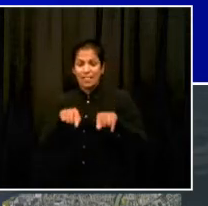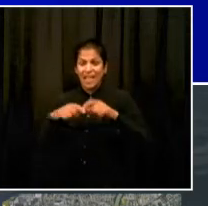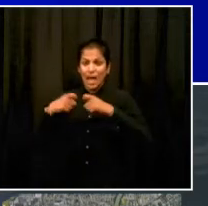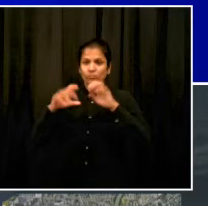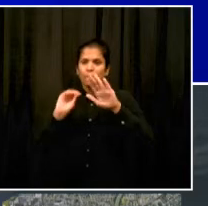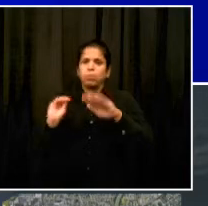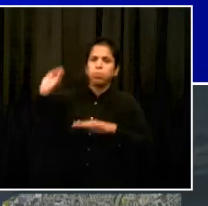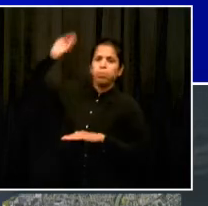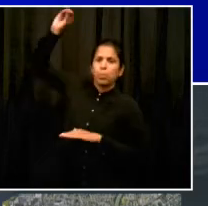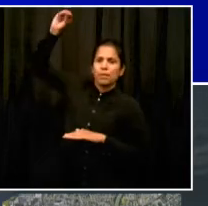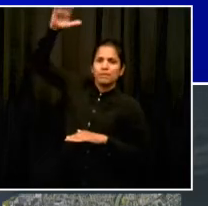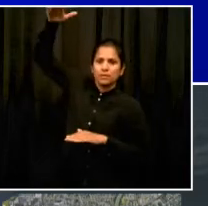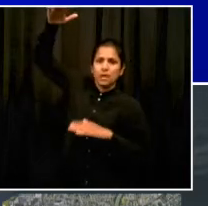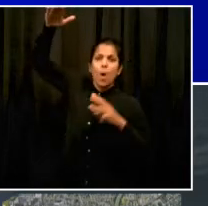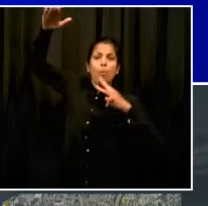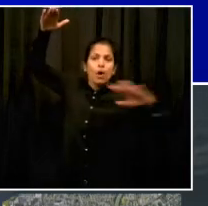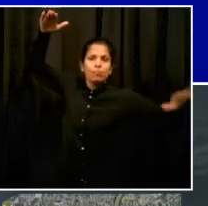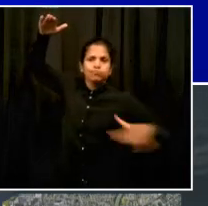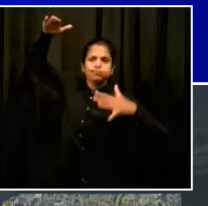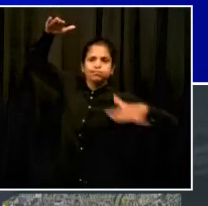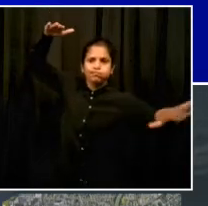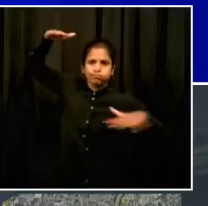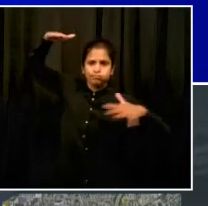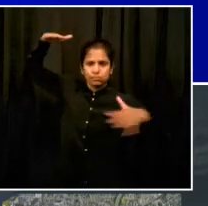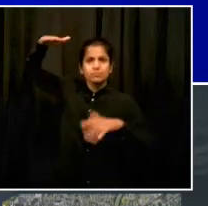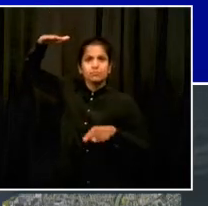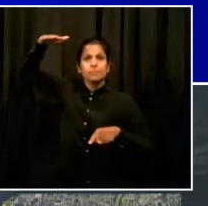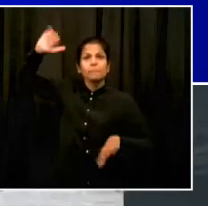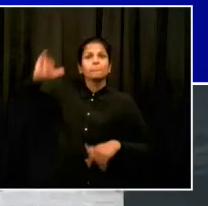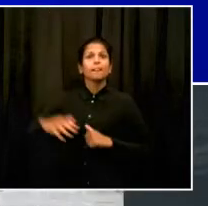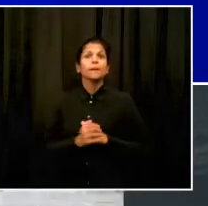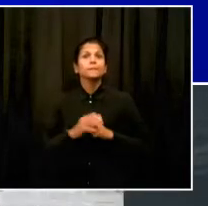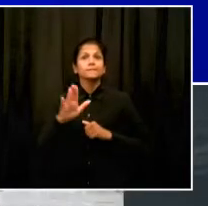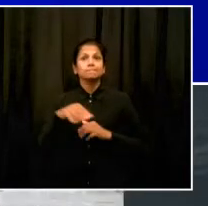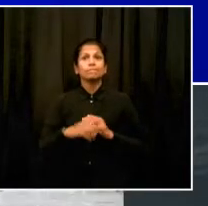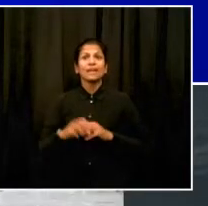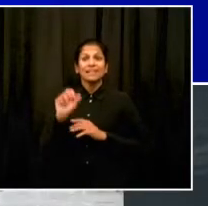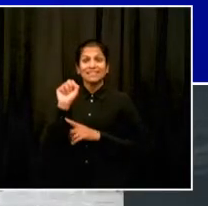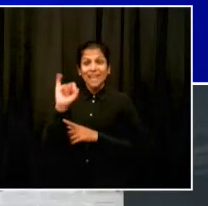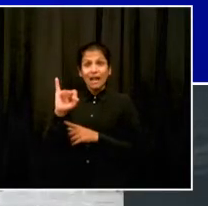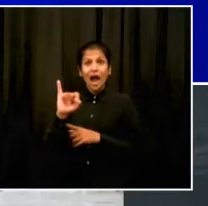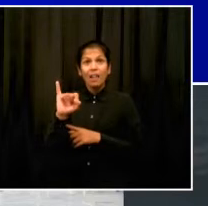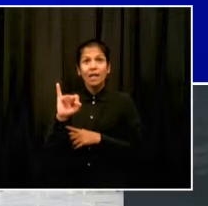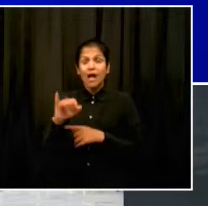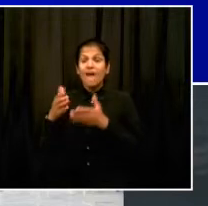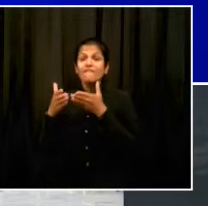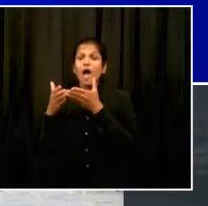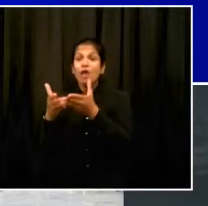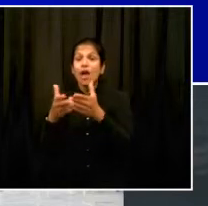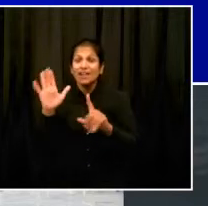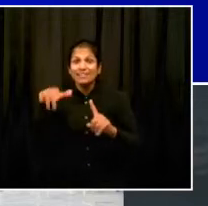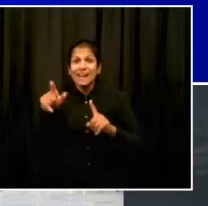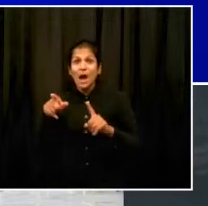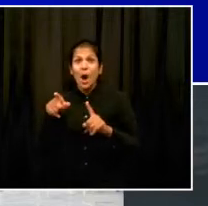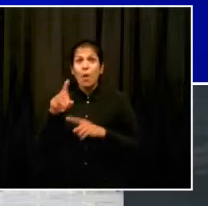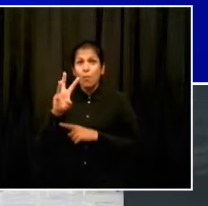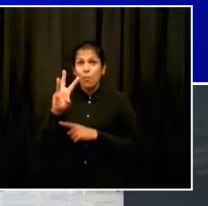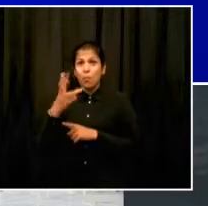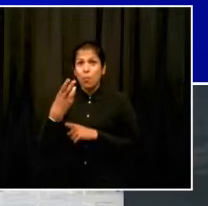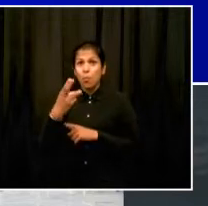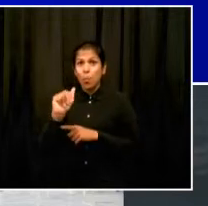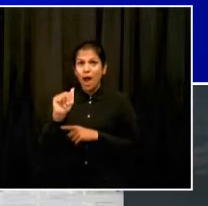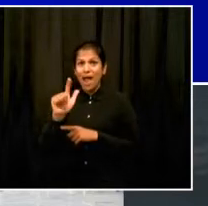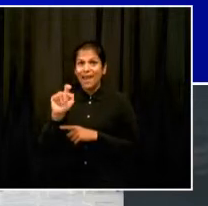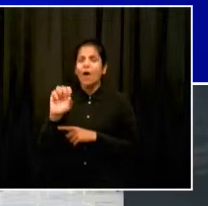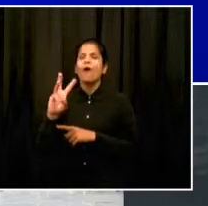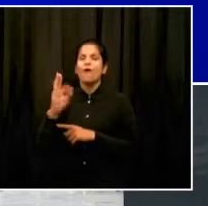ferry terminals. We're also constructing thousands of curbside rain gardens to capture rainfall and prevent flooding in inland areas. And we've also